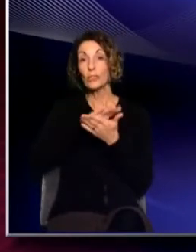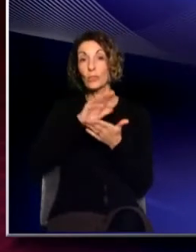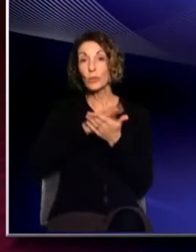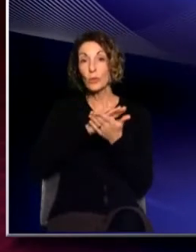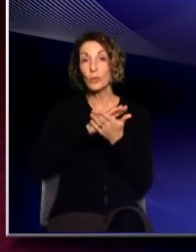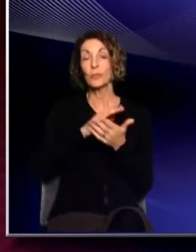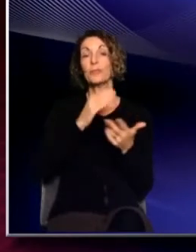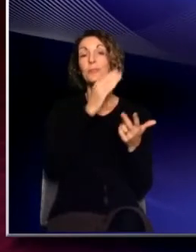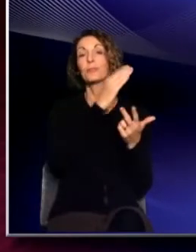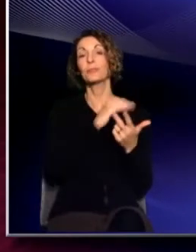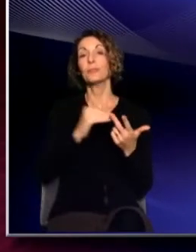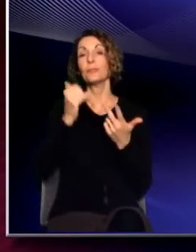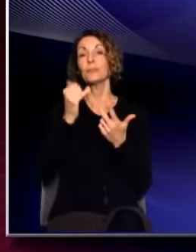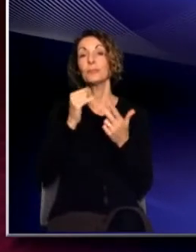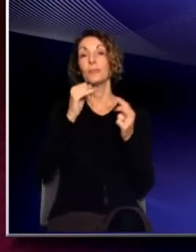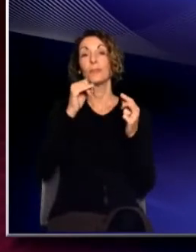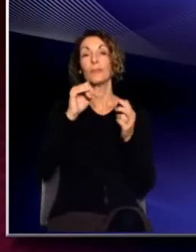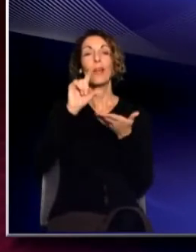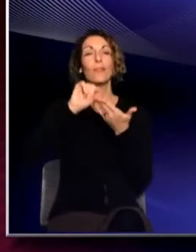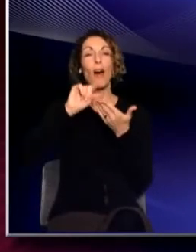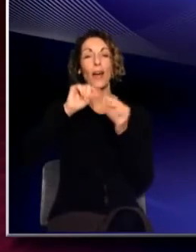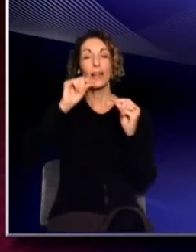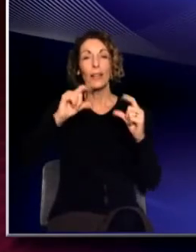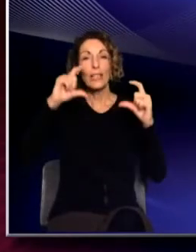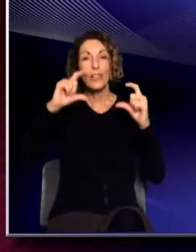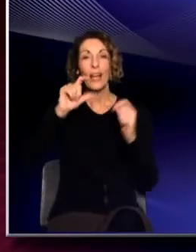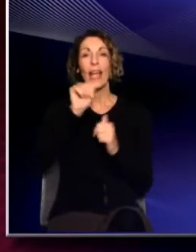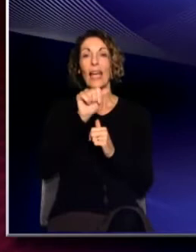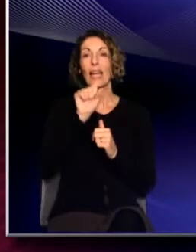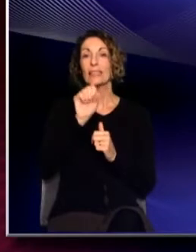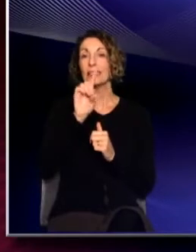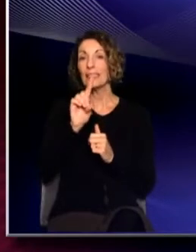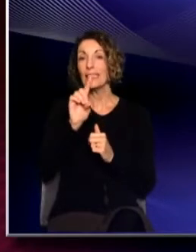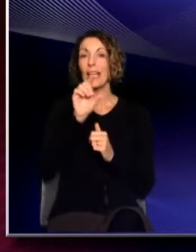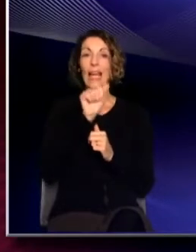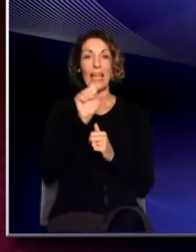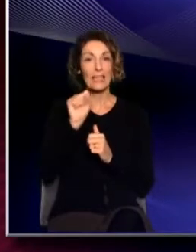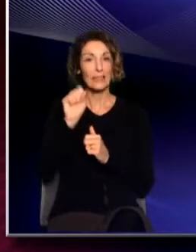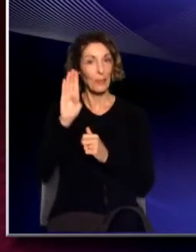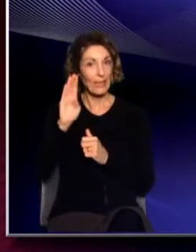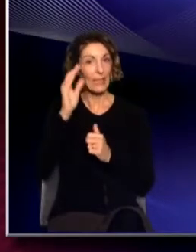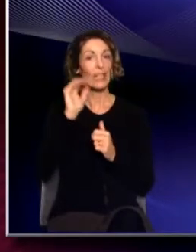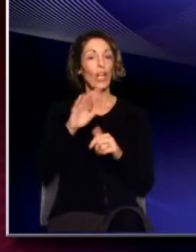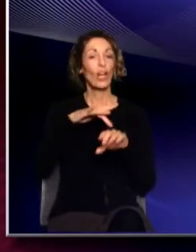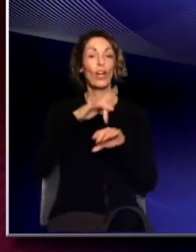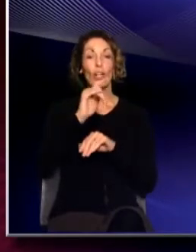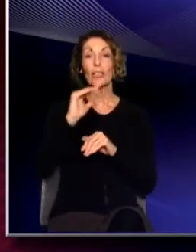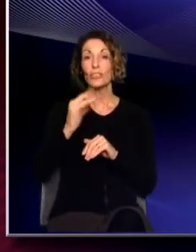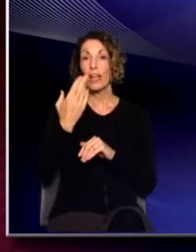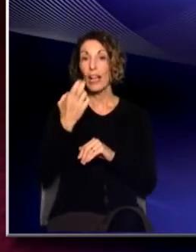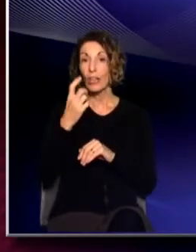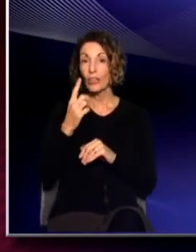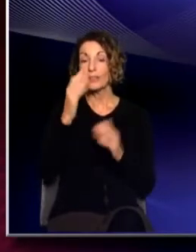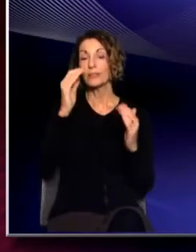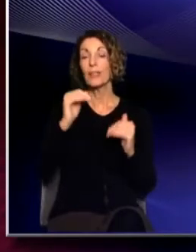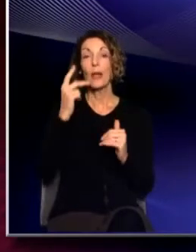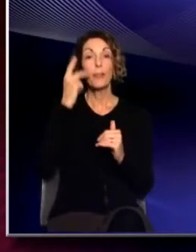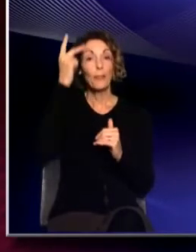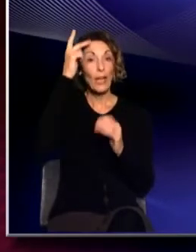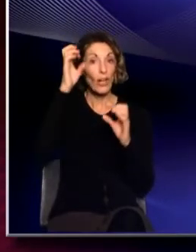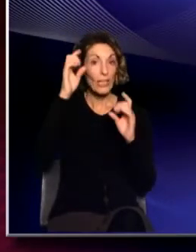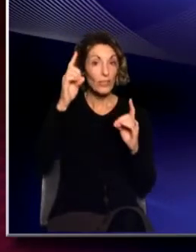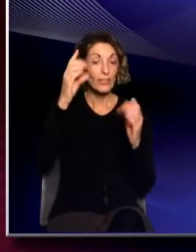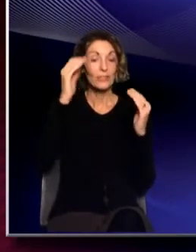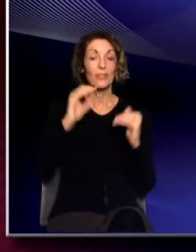larger, ASD, ASB, early childhood, and parent education, and